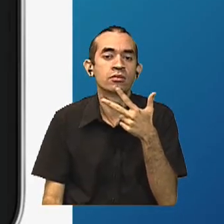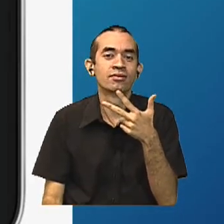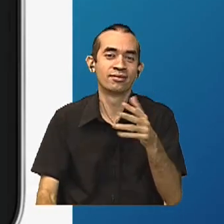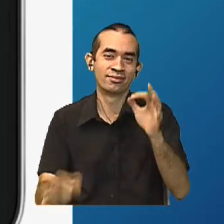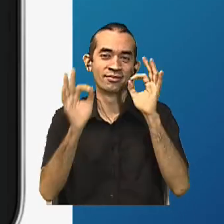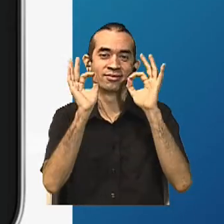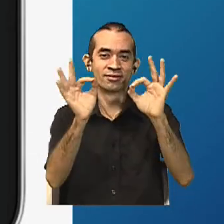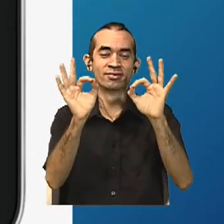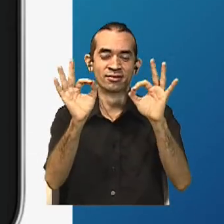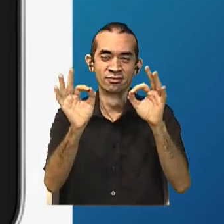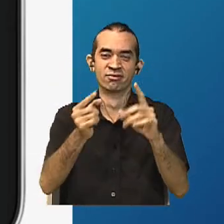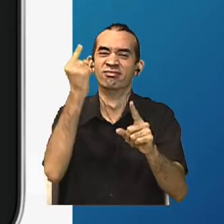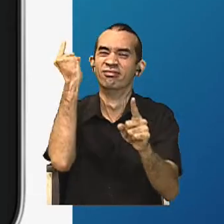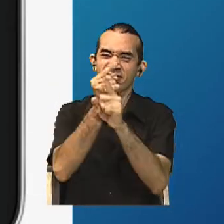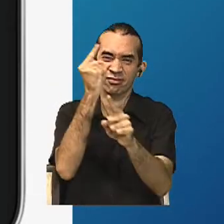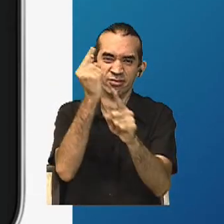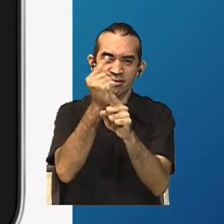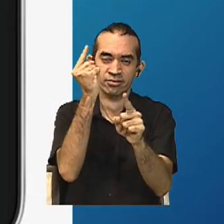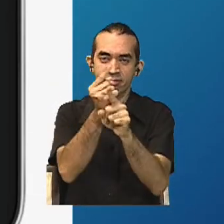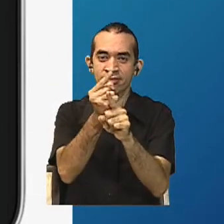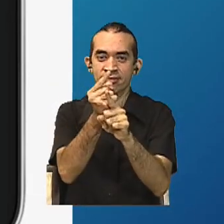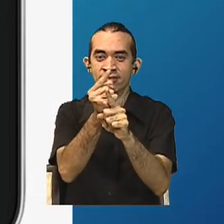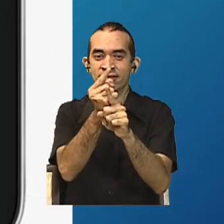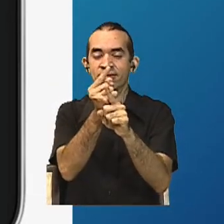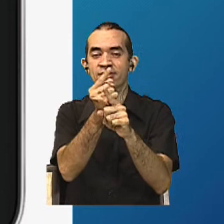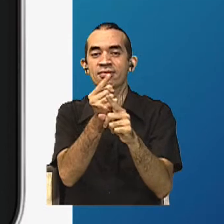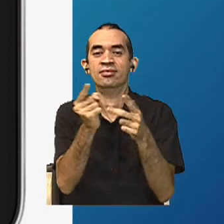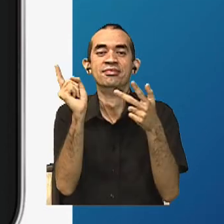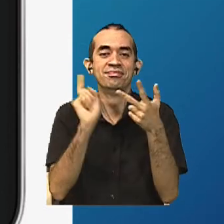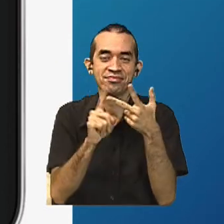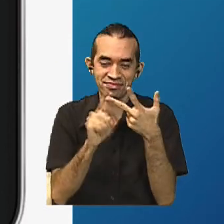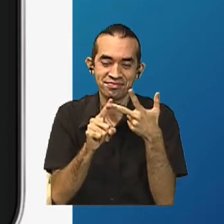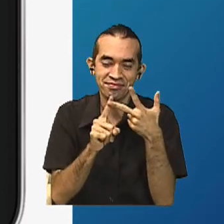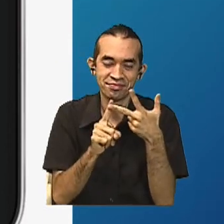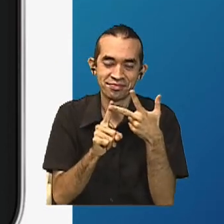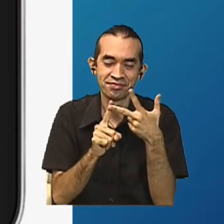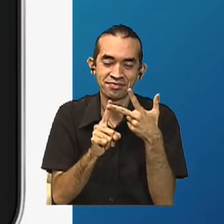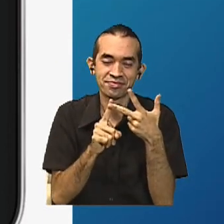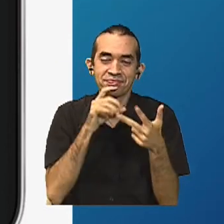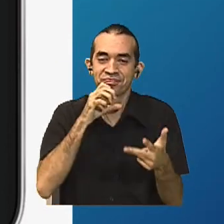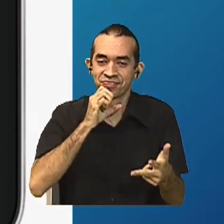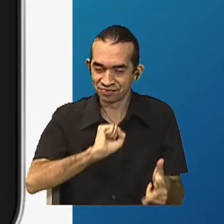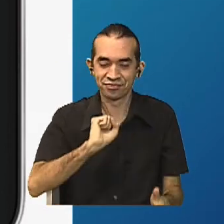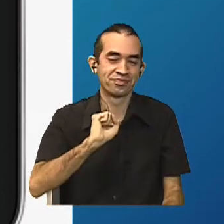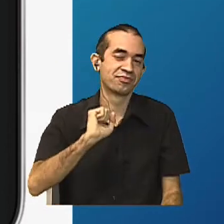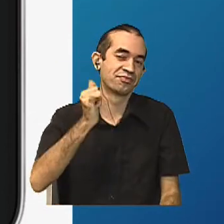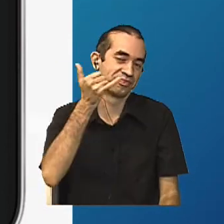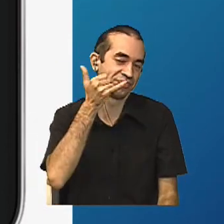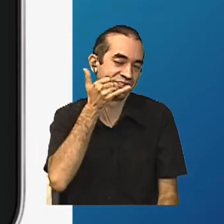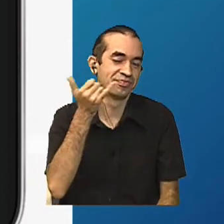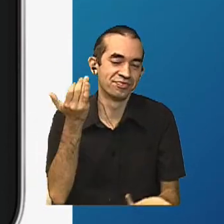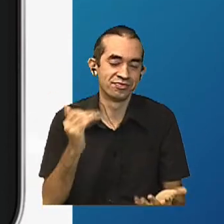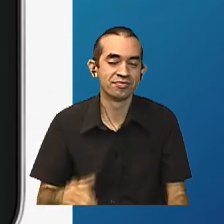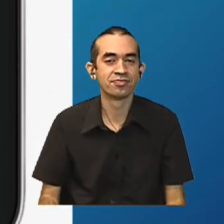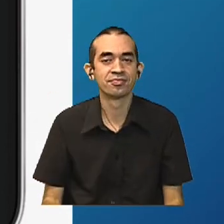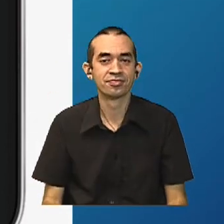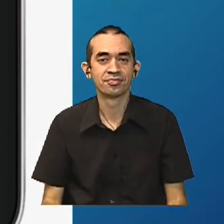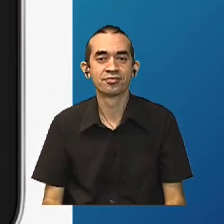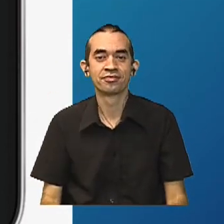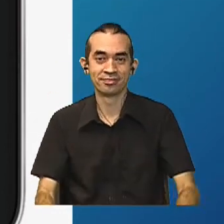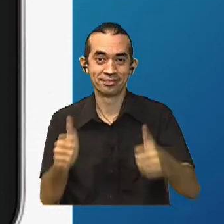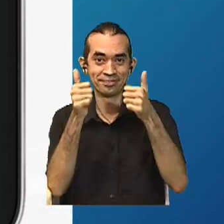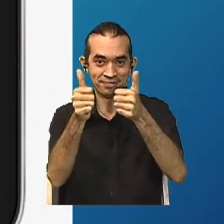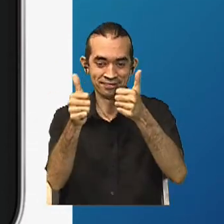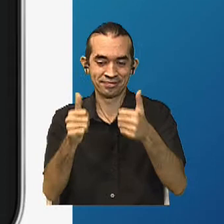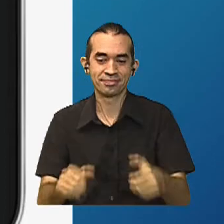Very good, that is the correct answer. This phone is an older model.